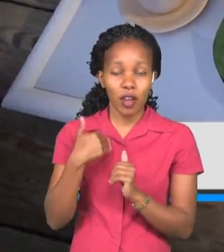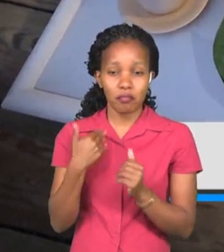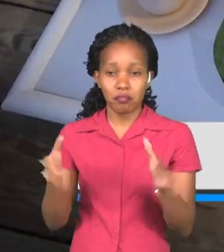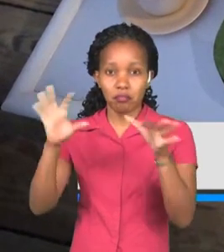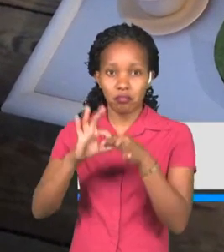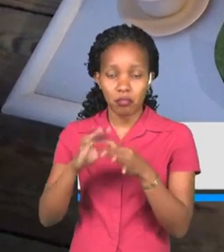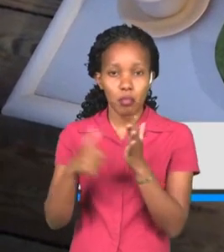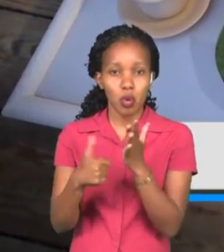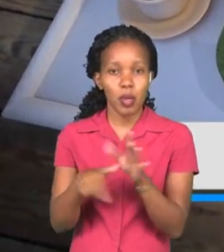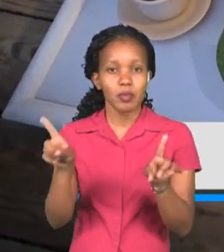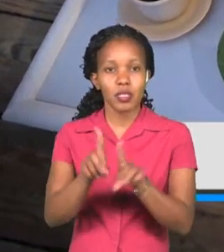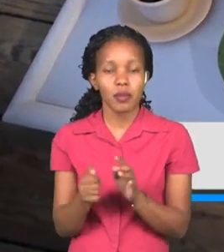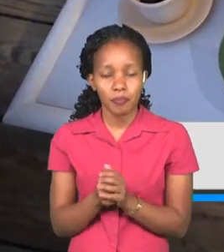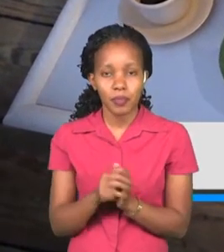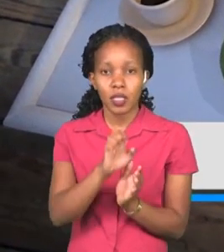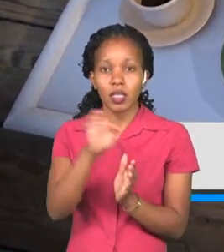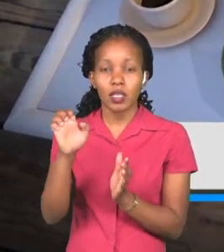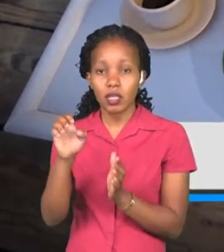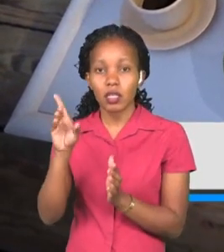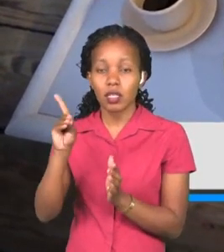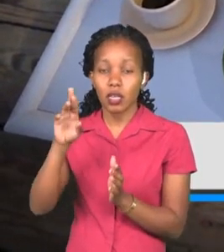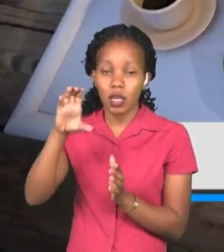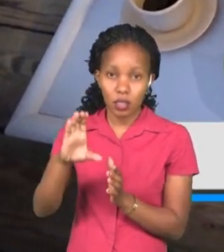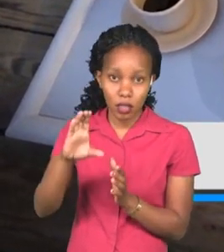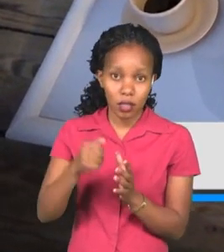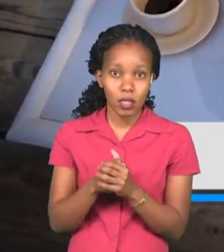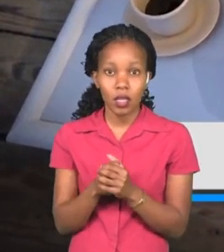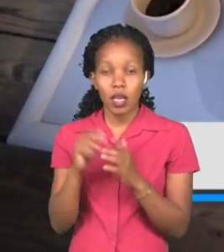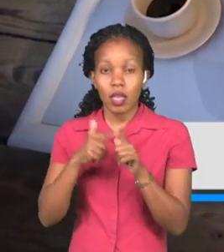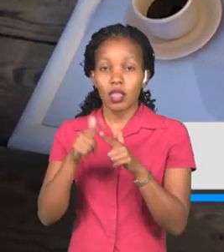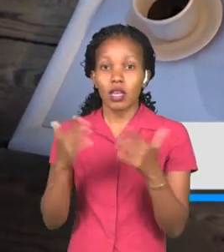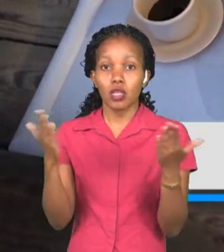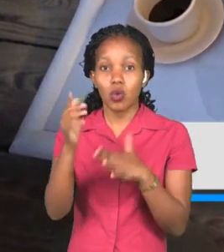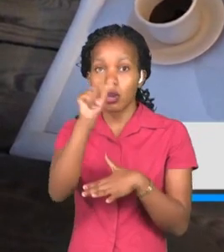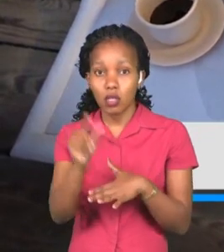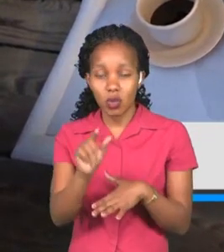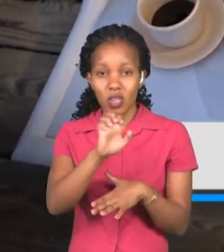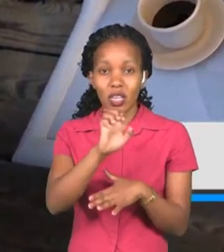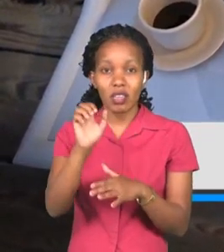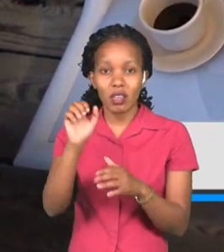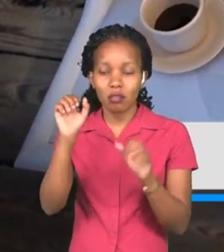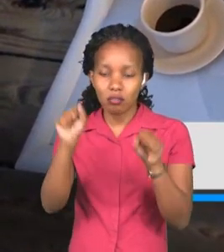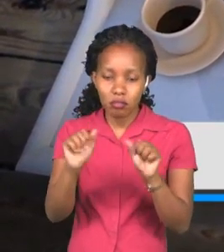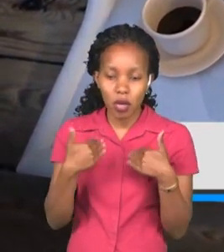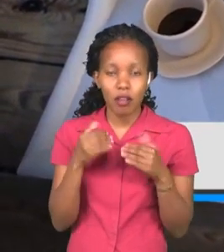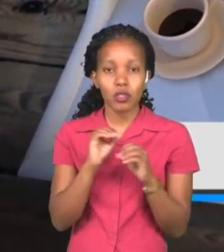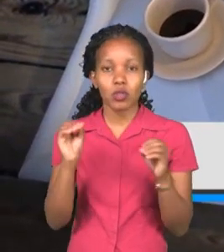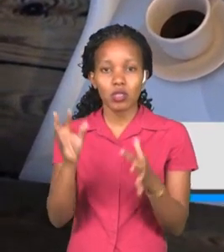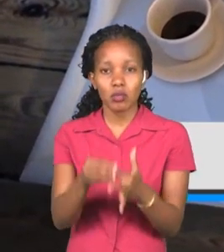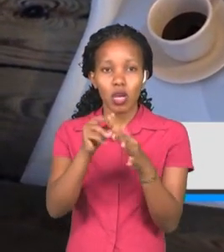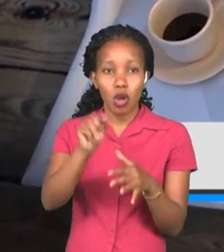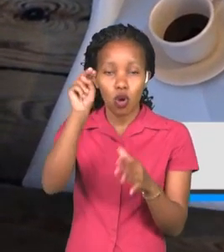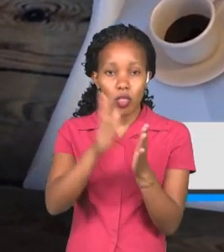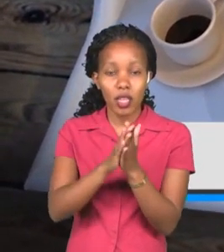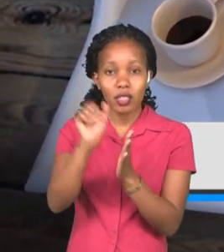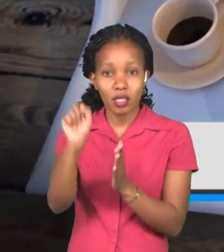interconnected problems. Eastern Democratic Republic of Congo is at the heart of the region's instability, specifically North and